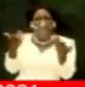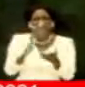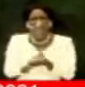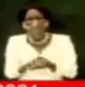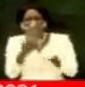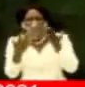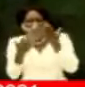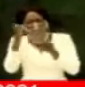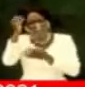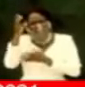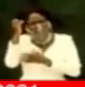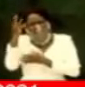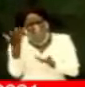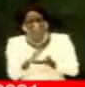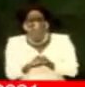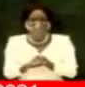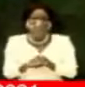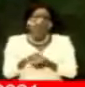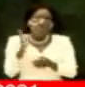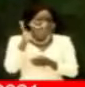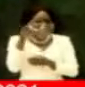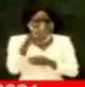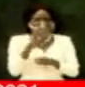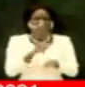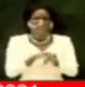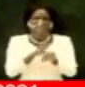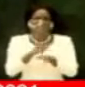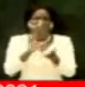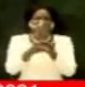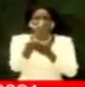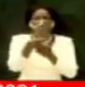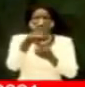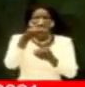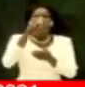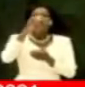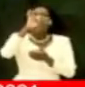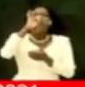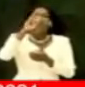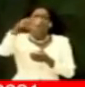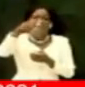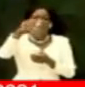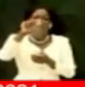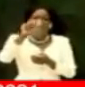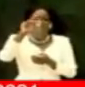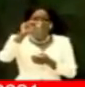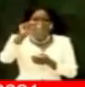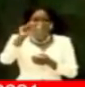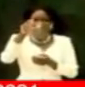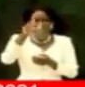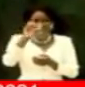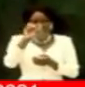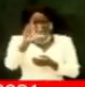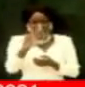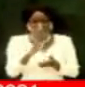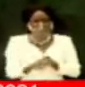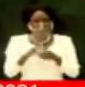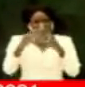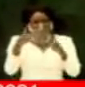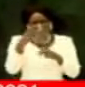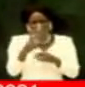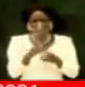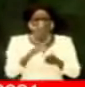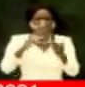that, you just take a normal Panadol and you'll be okay. But by and large, almost over 95% of